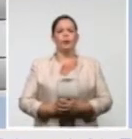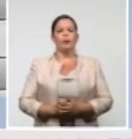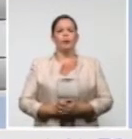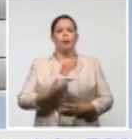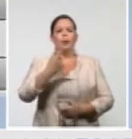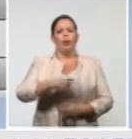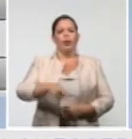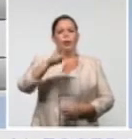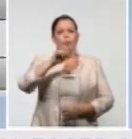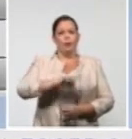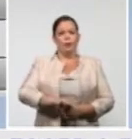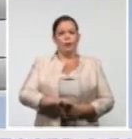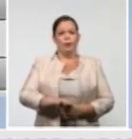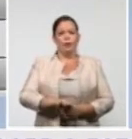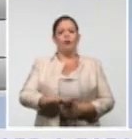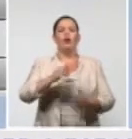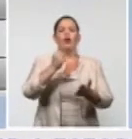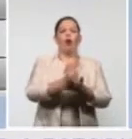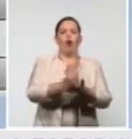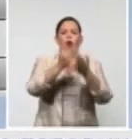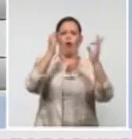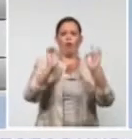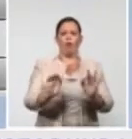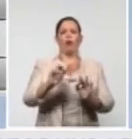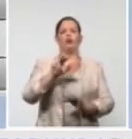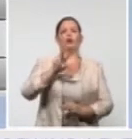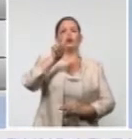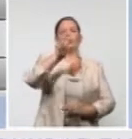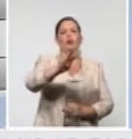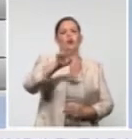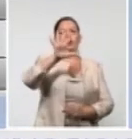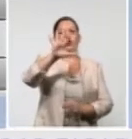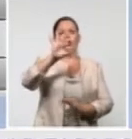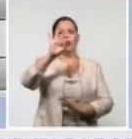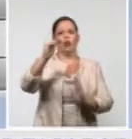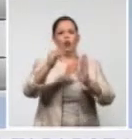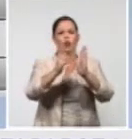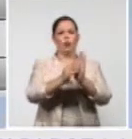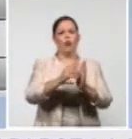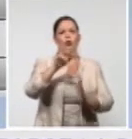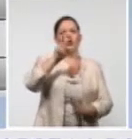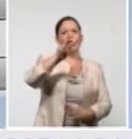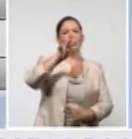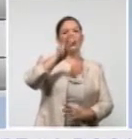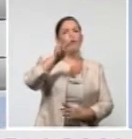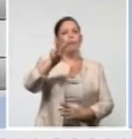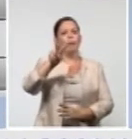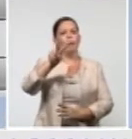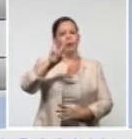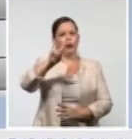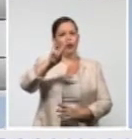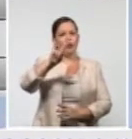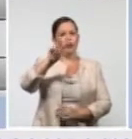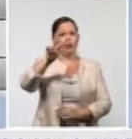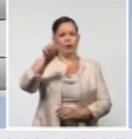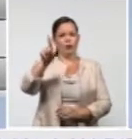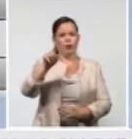COVID-19 continues to be present in the same 185 countries. Yesterday,